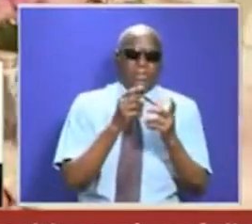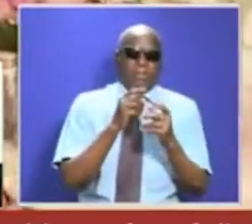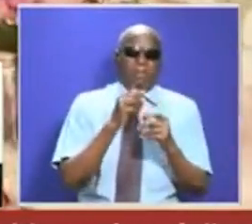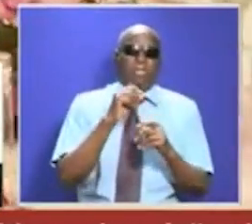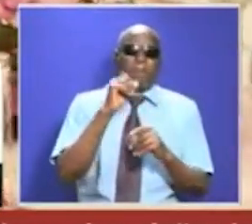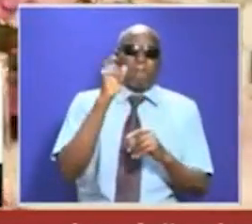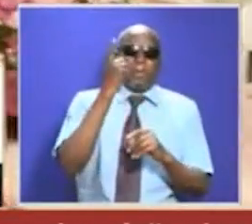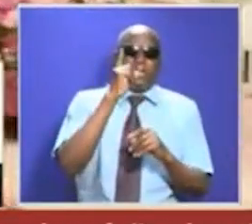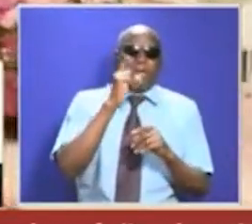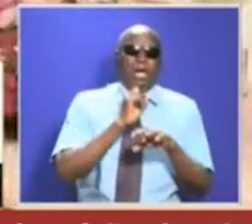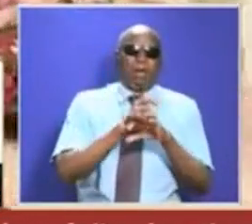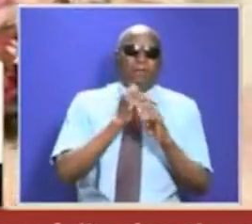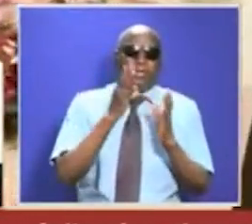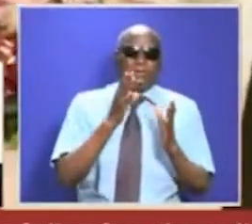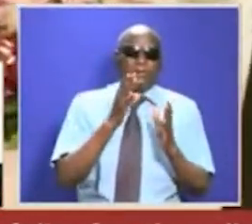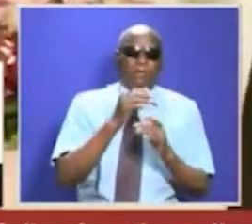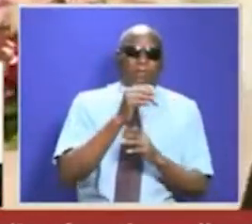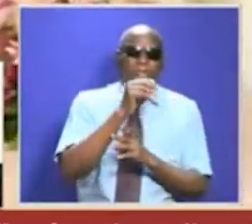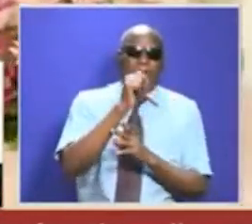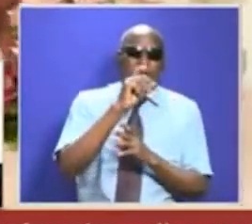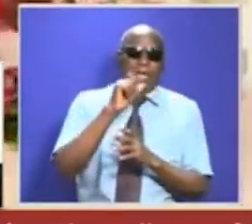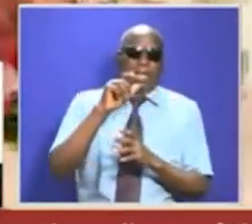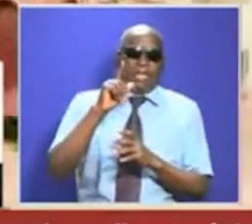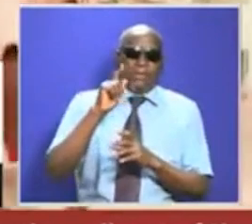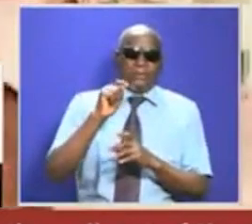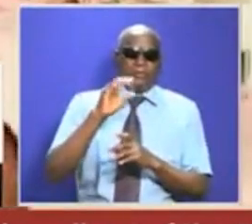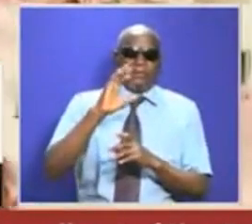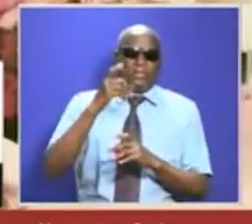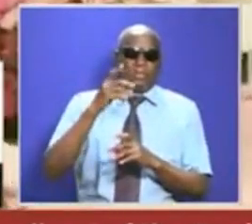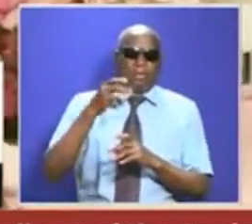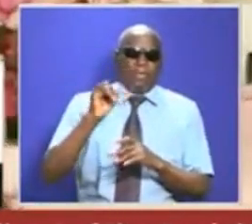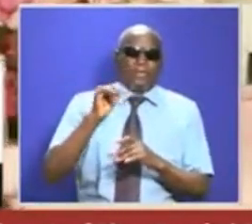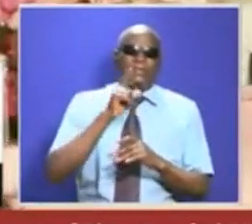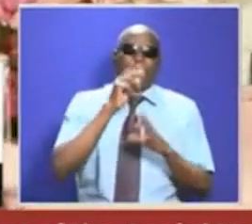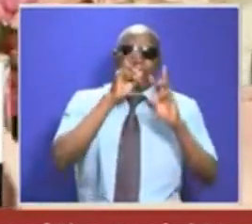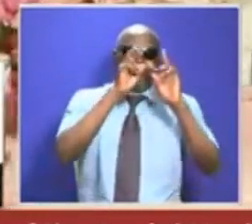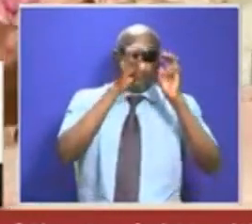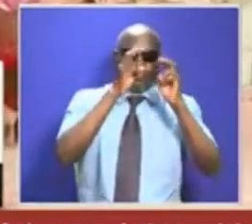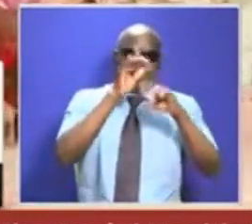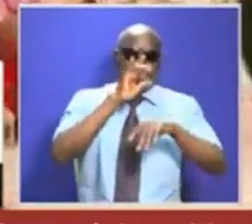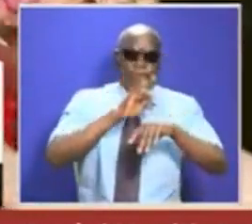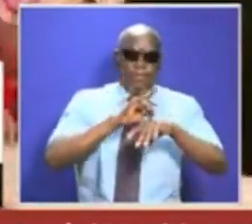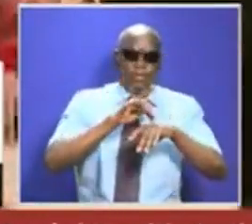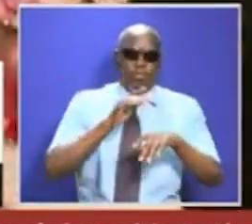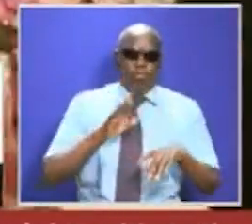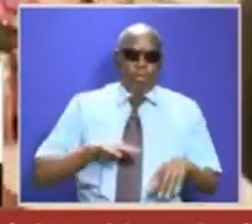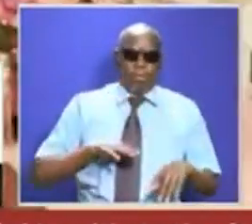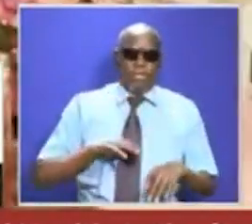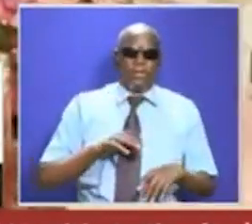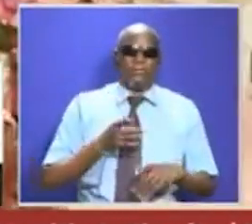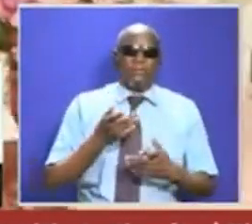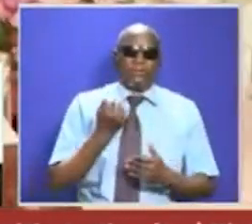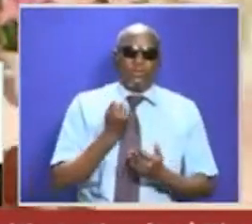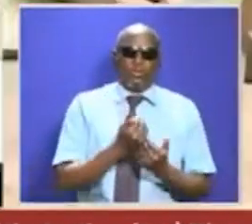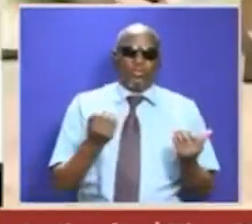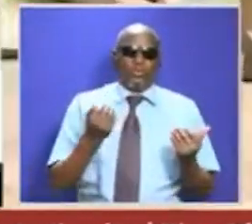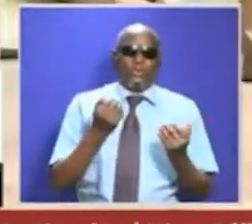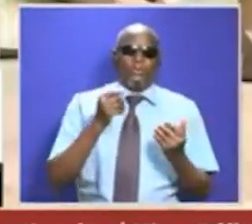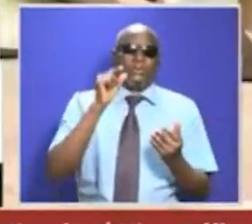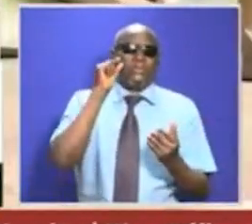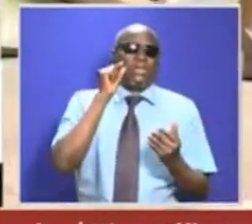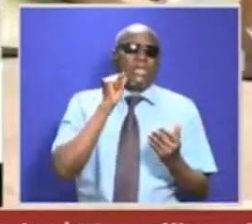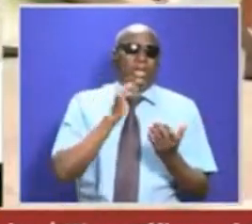Women Rights, Harriet Chigai, stated that issues affecting women and children, which include sexual and gender-based violence